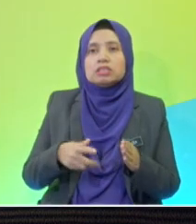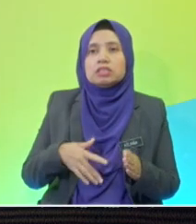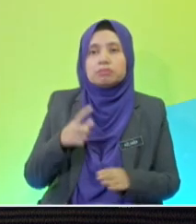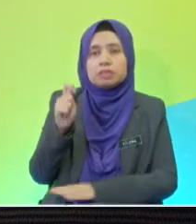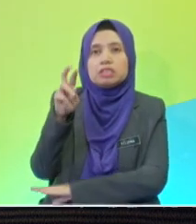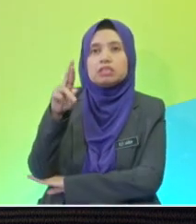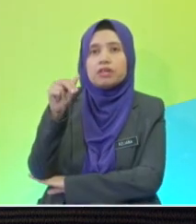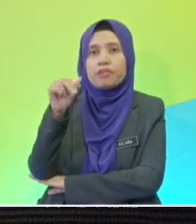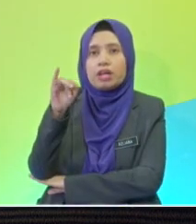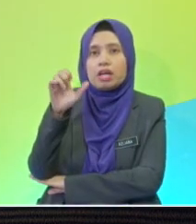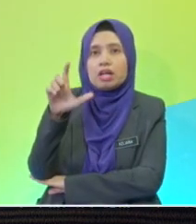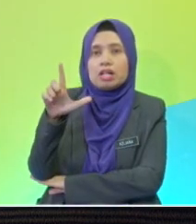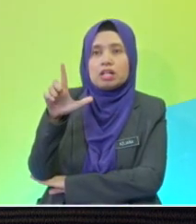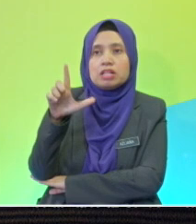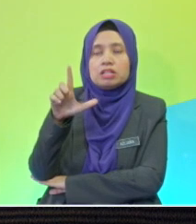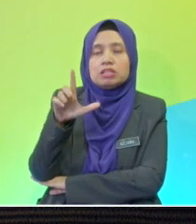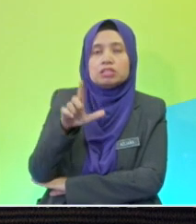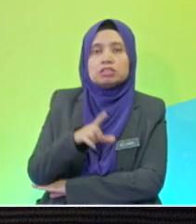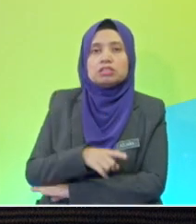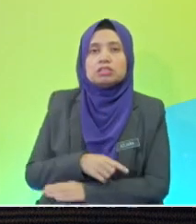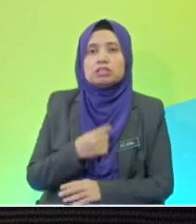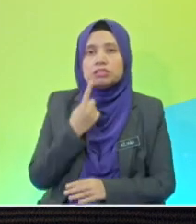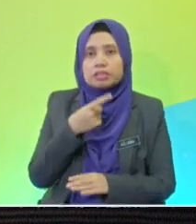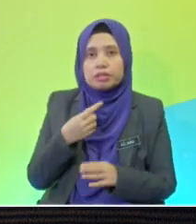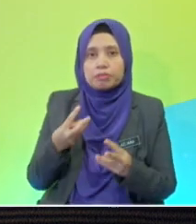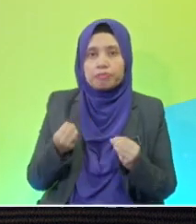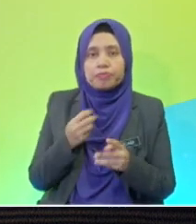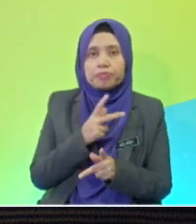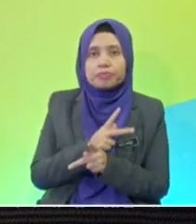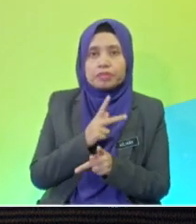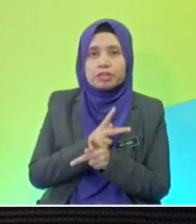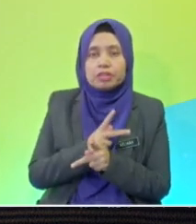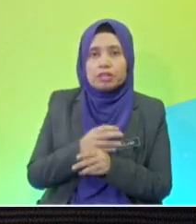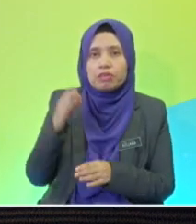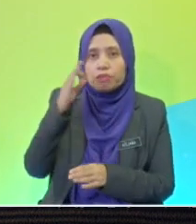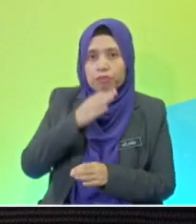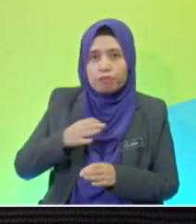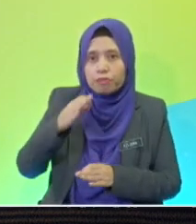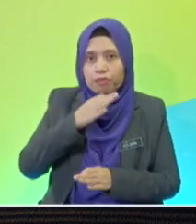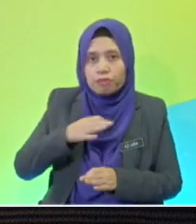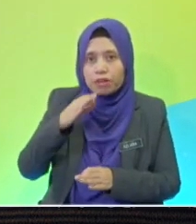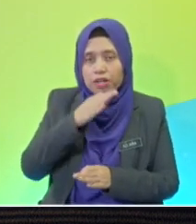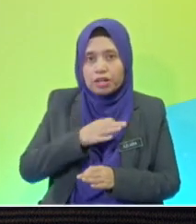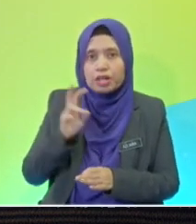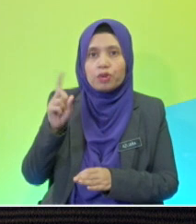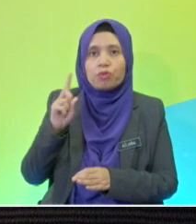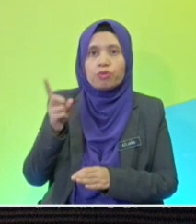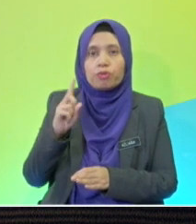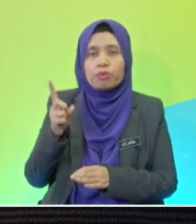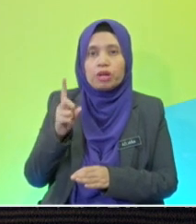thrilled. Okay, so whoever wants a skateboard, you better go and find where is the